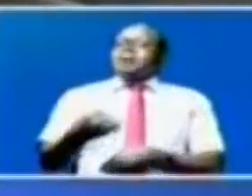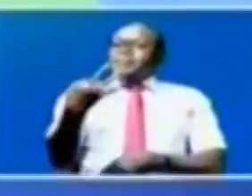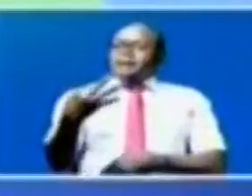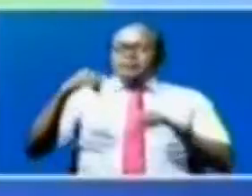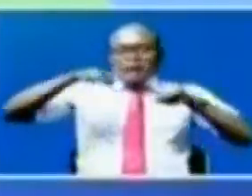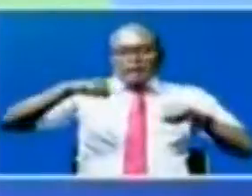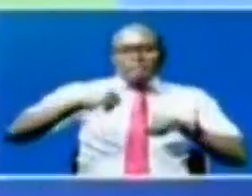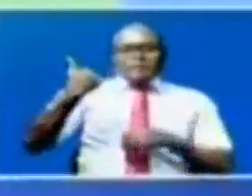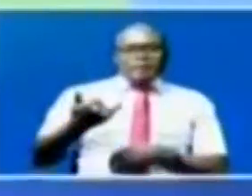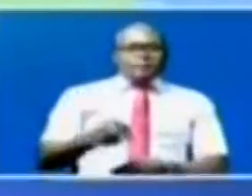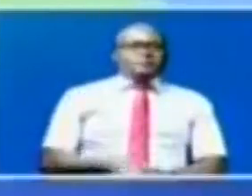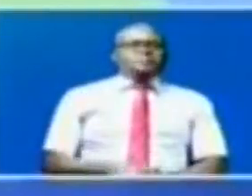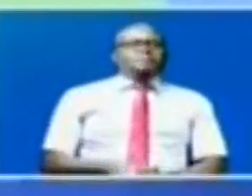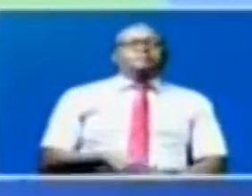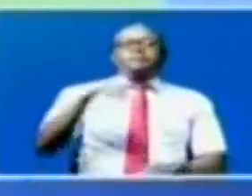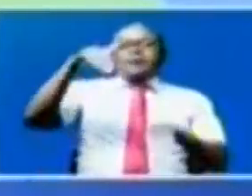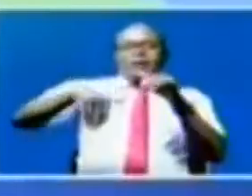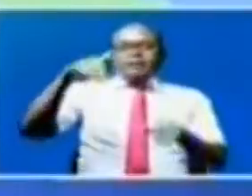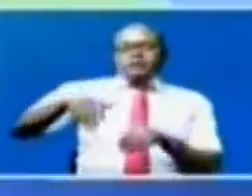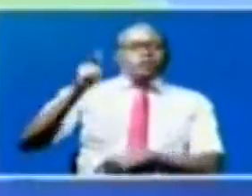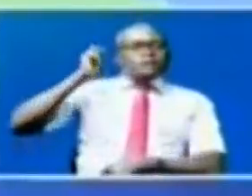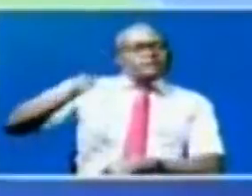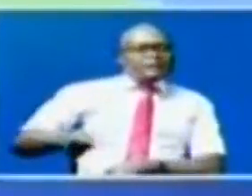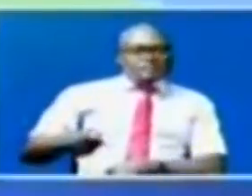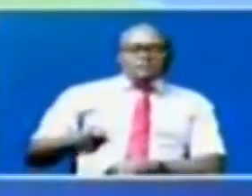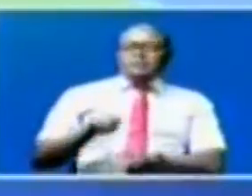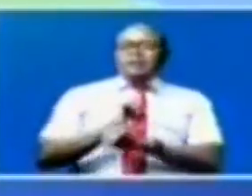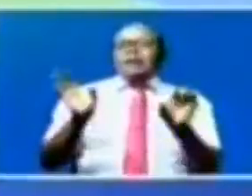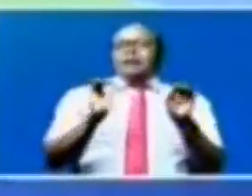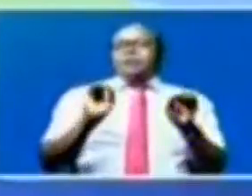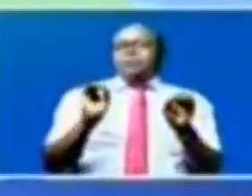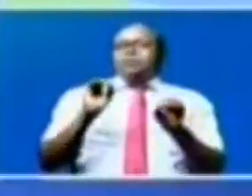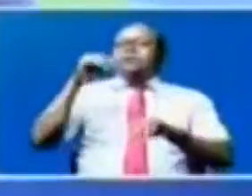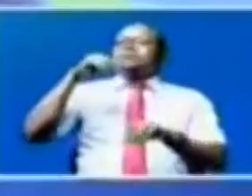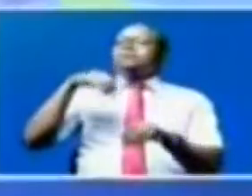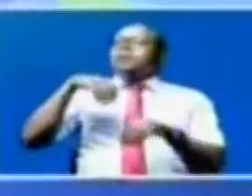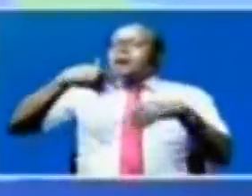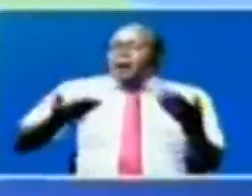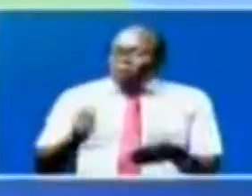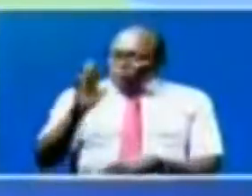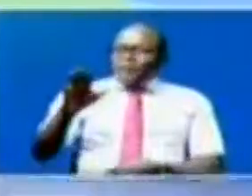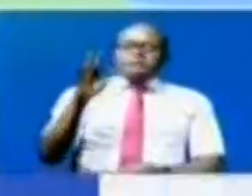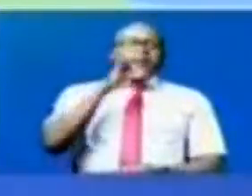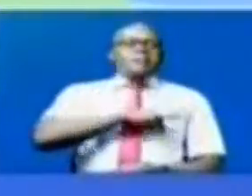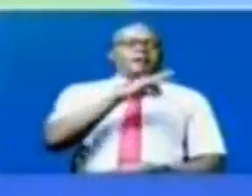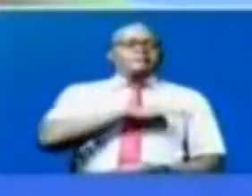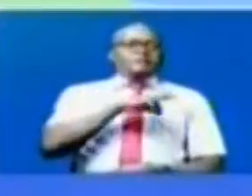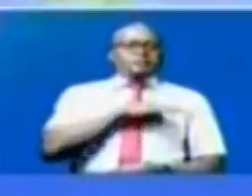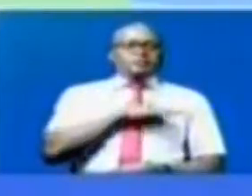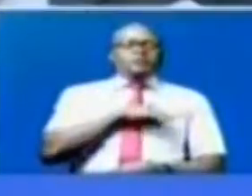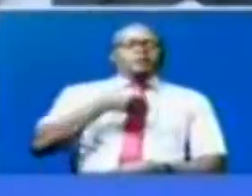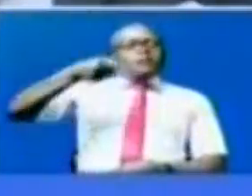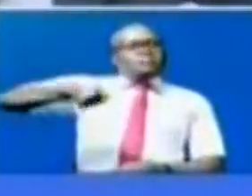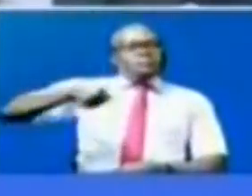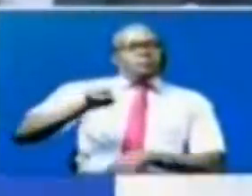now. Hii mambo ya electoral justice imekuwa elusive. When will the fruits of this handshake begin to trickle